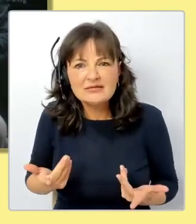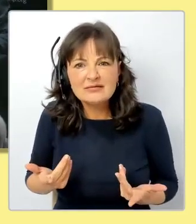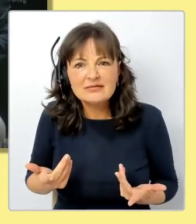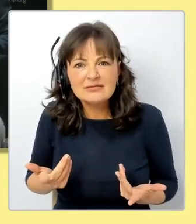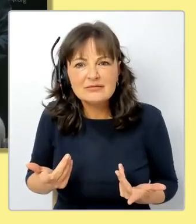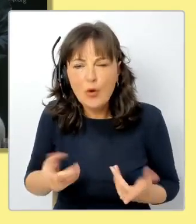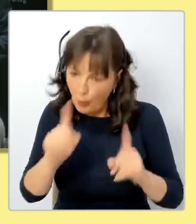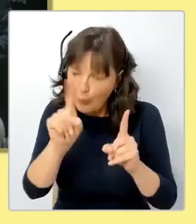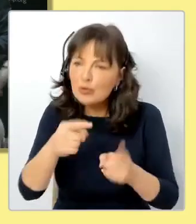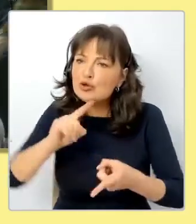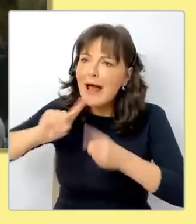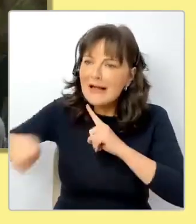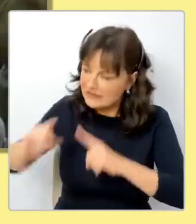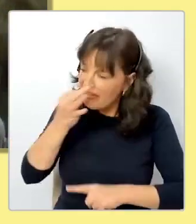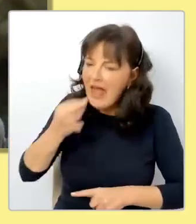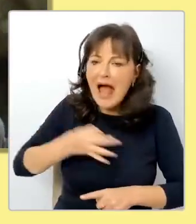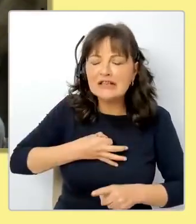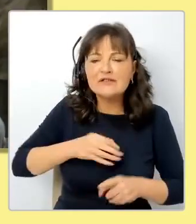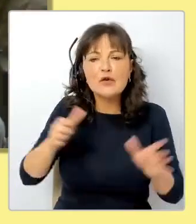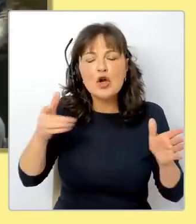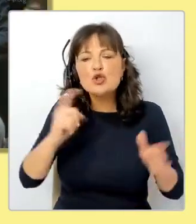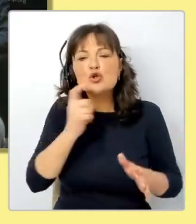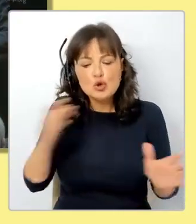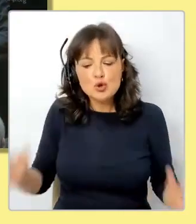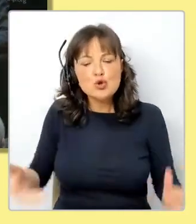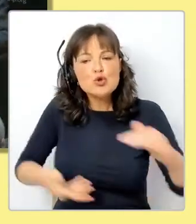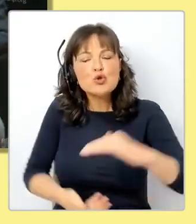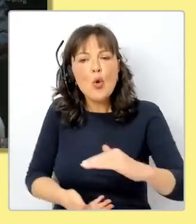Thank you. Thank you for that question. Ash.